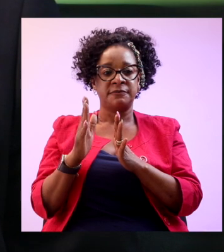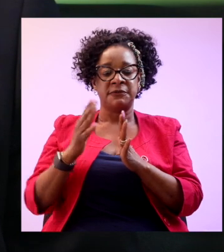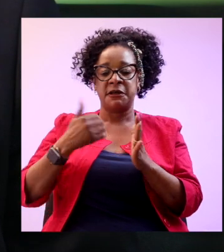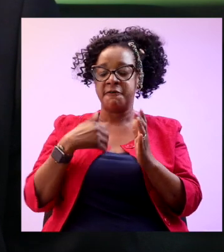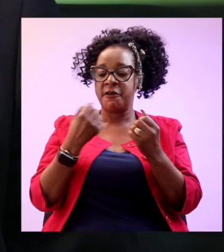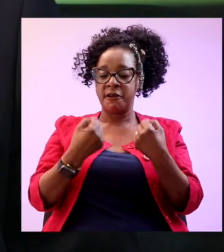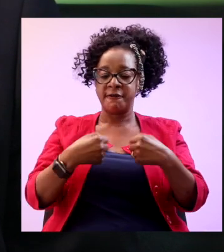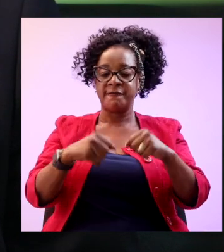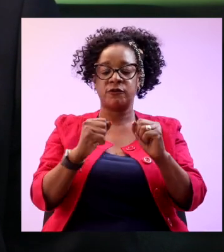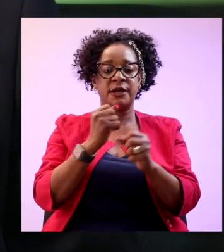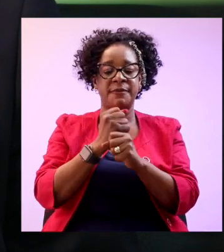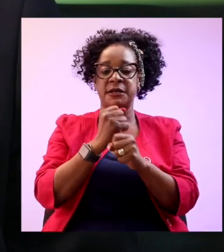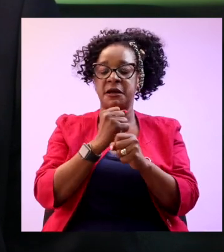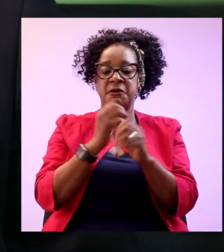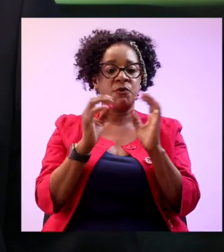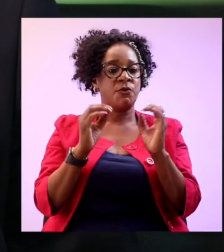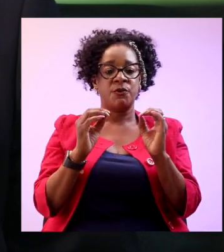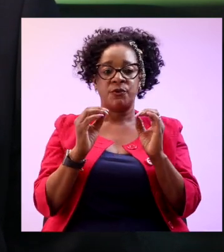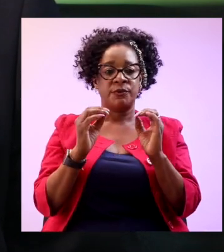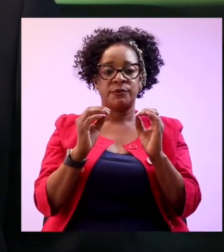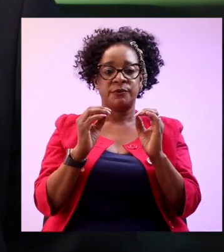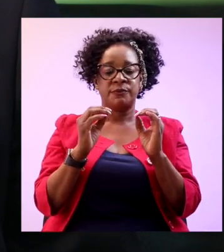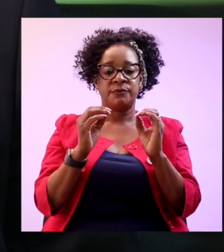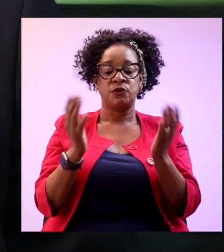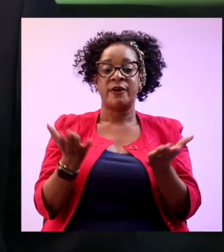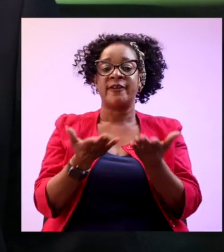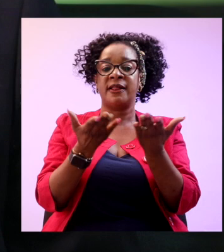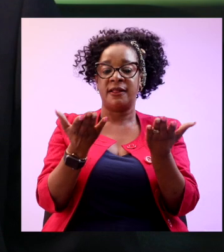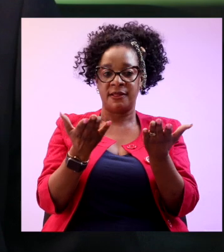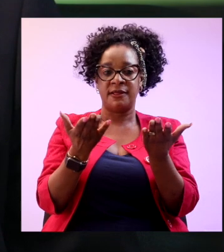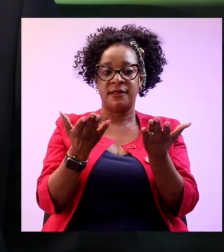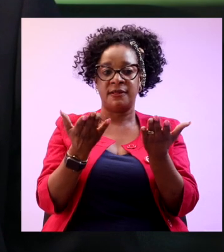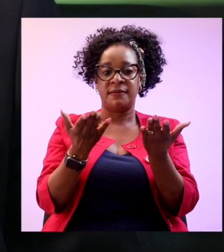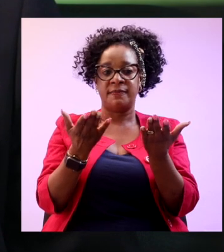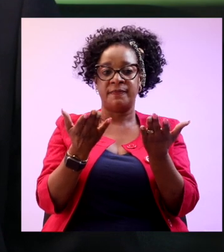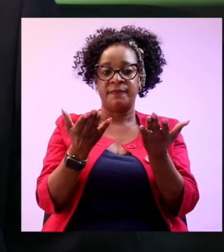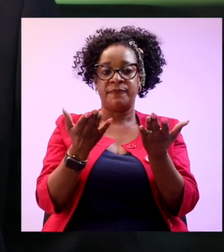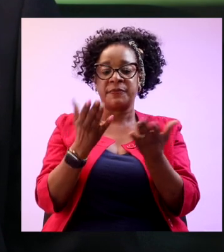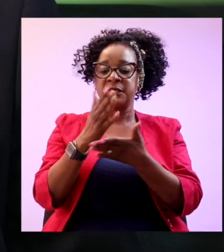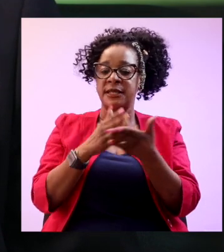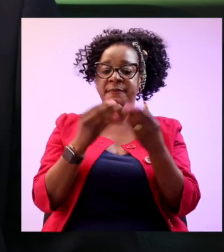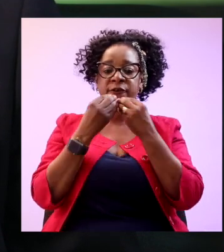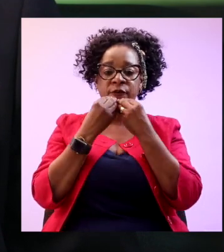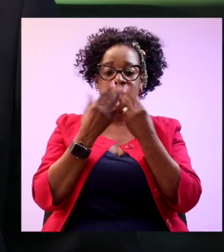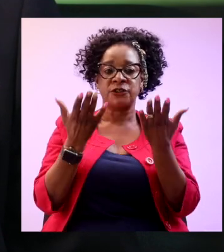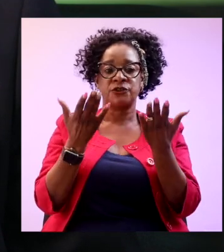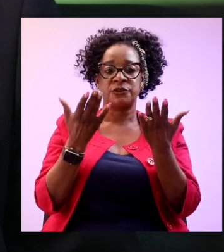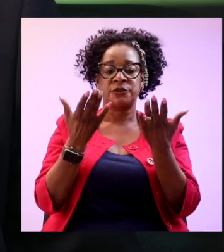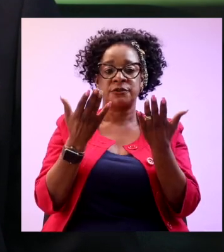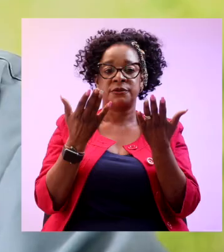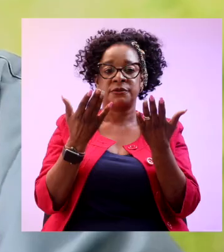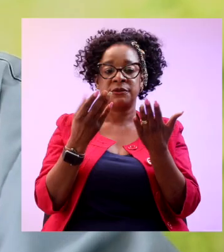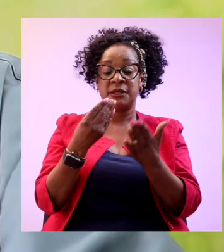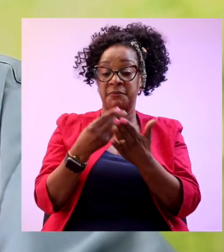no deliberate efforts were being undertaken to avail agronomic information on this